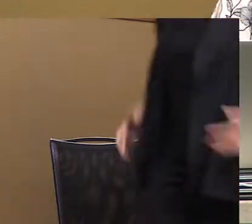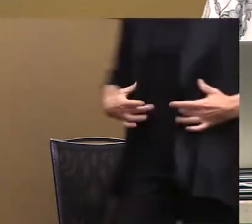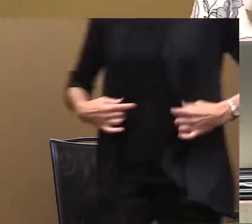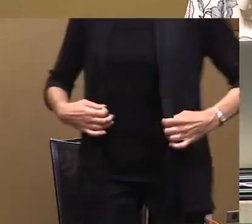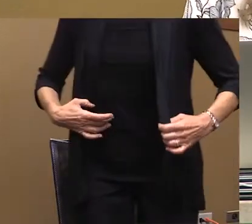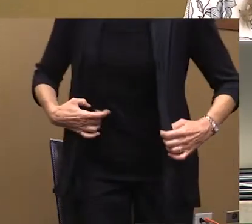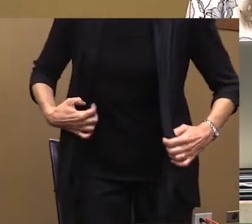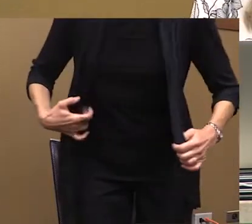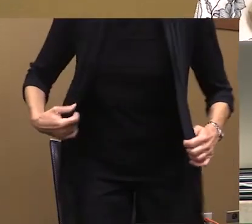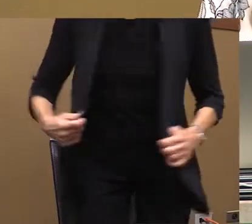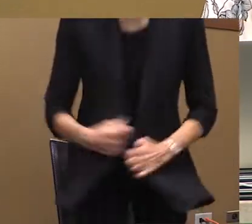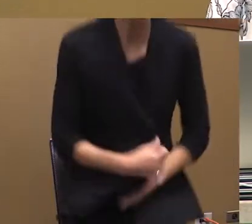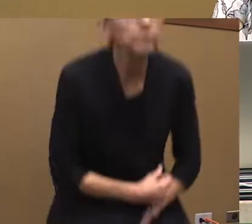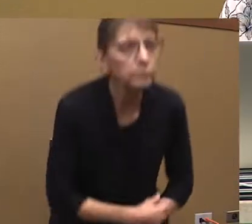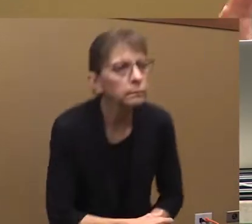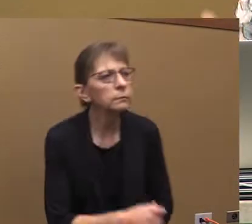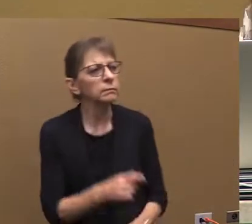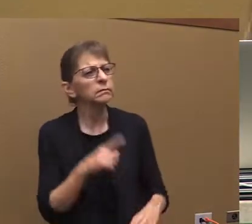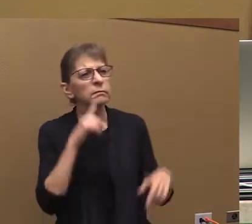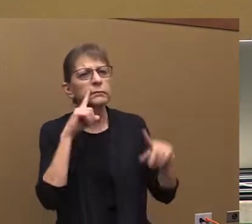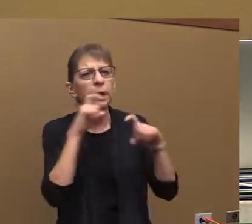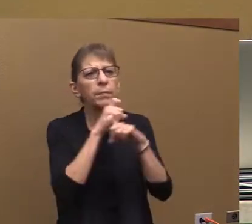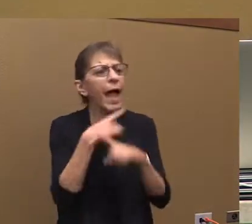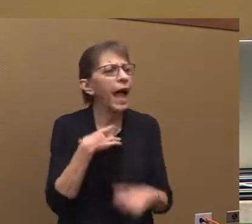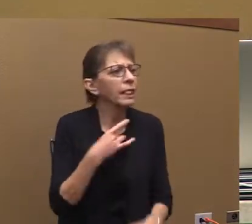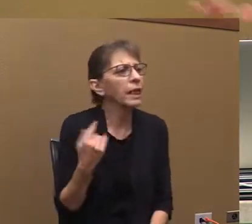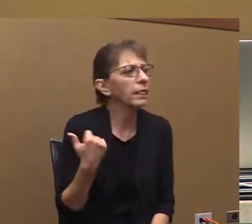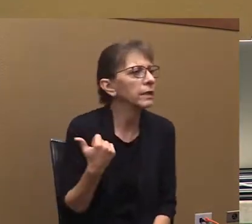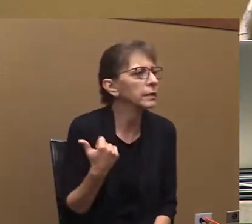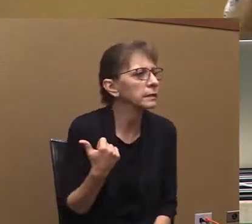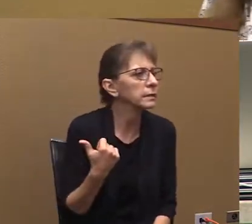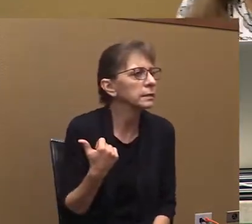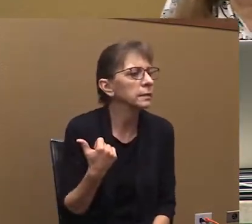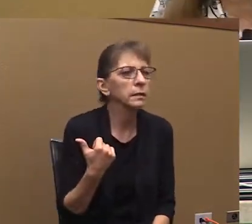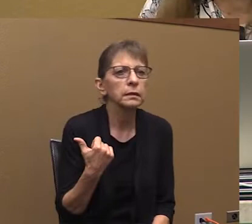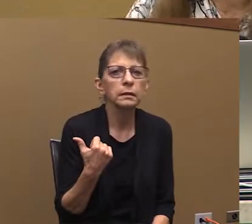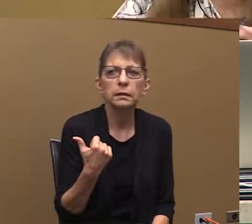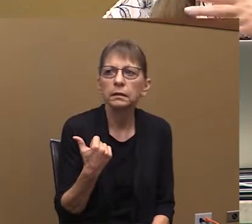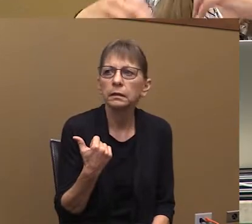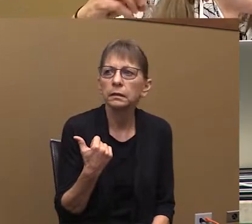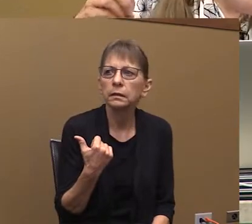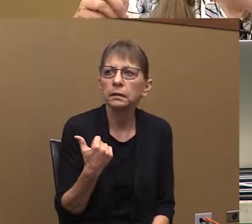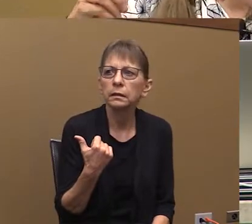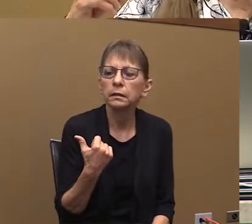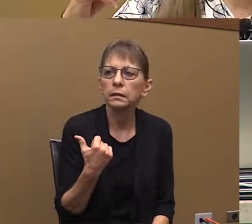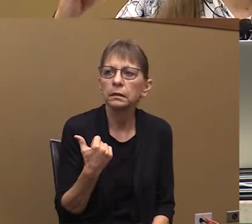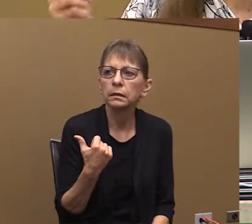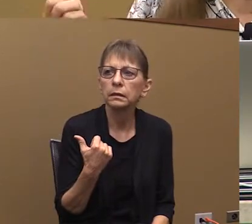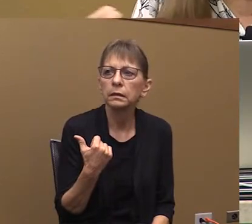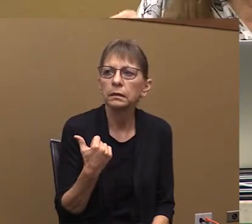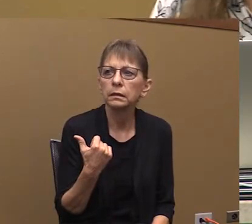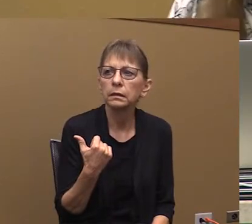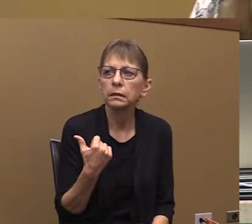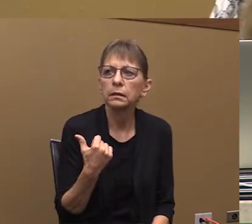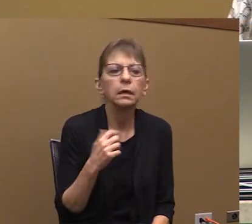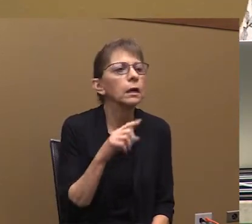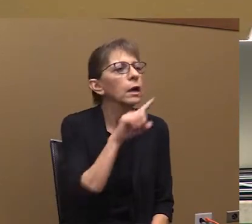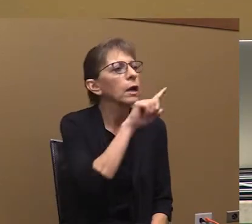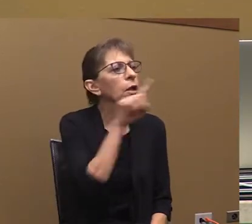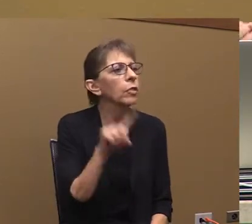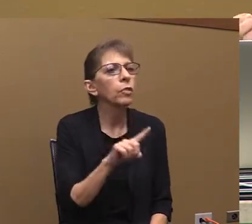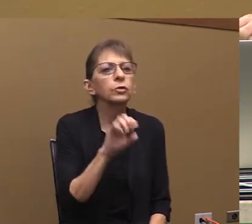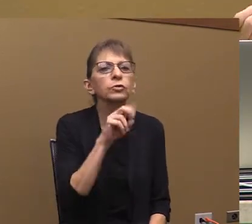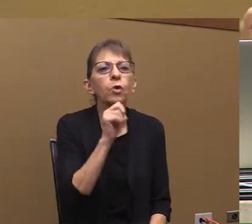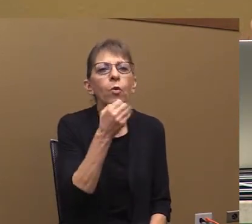And this sounds complex, but I really like this. This is not hard. It's Vygotsky's